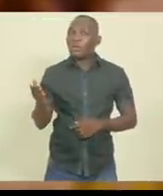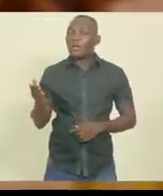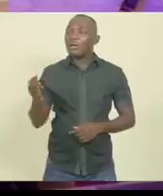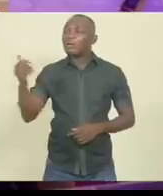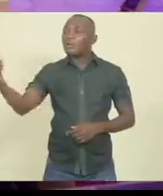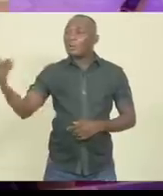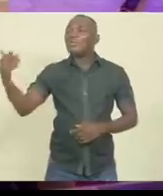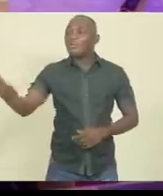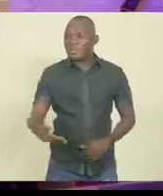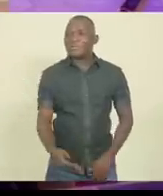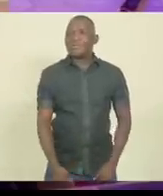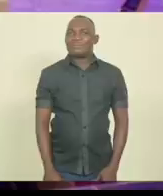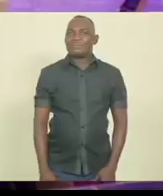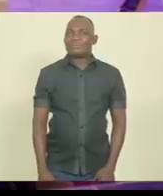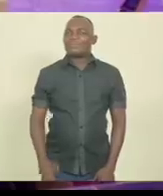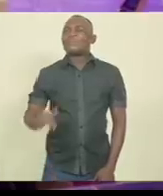Oh, you are back.